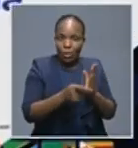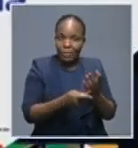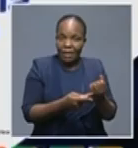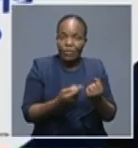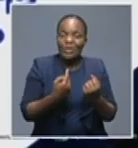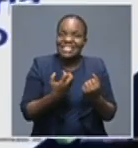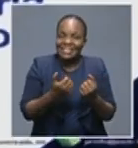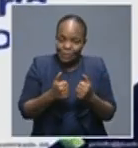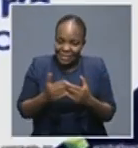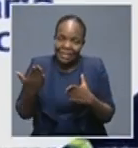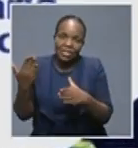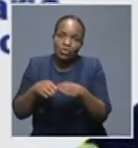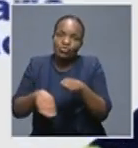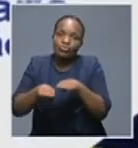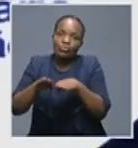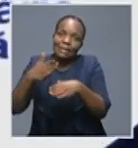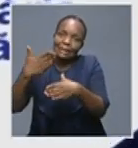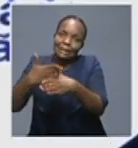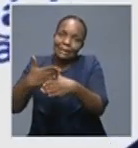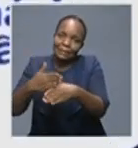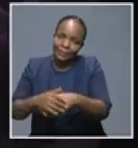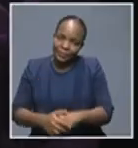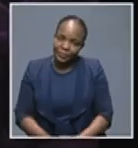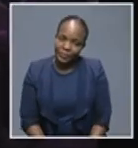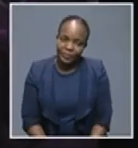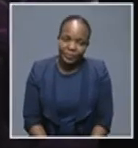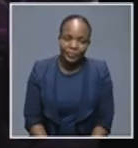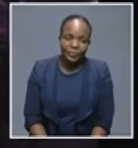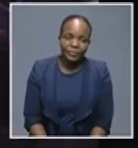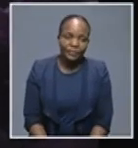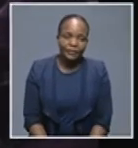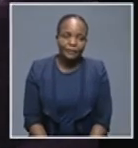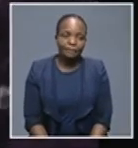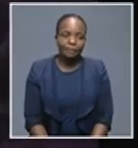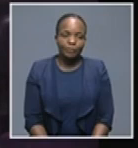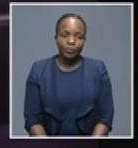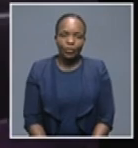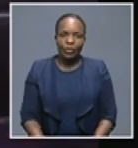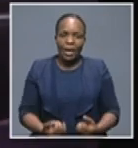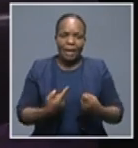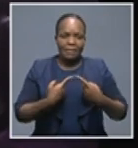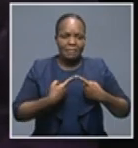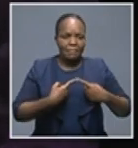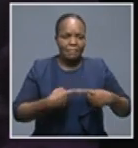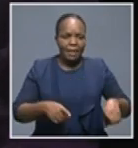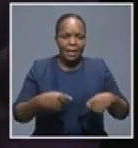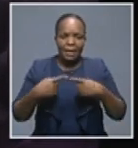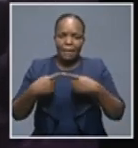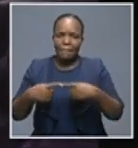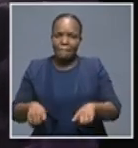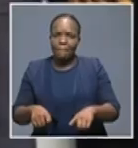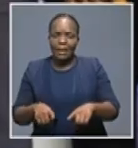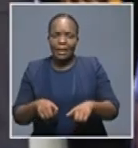action. Mm-hmm. Now, High Commissioner, the barriers to trade are some of